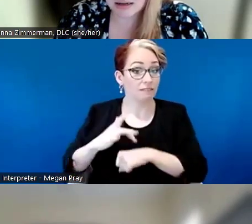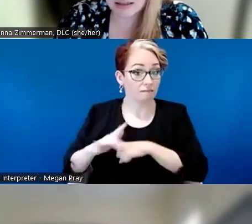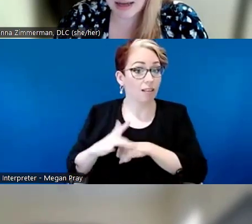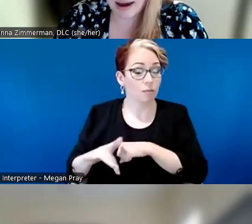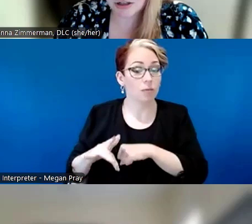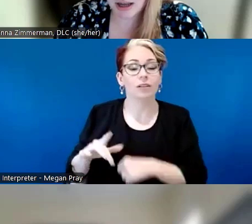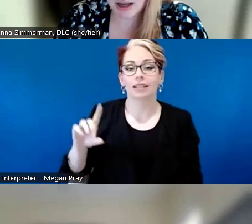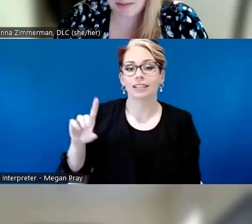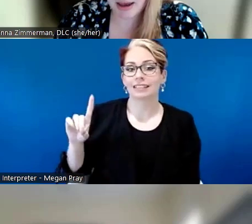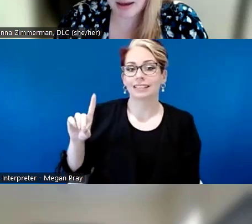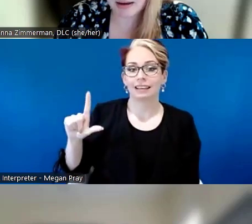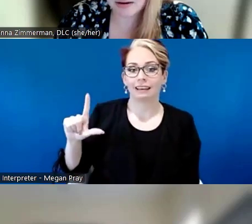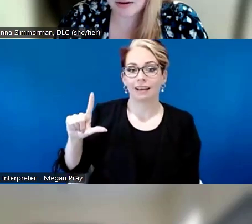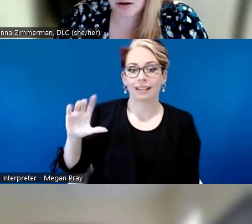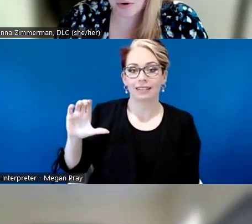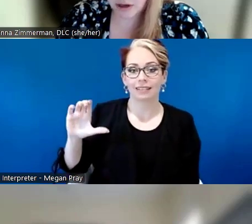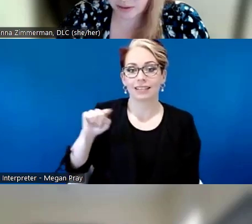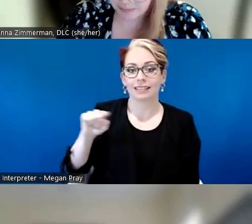dlc-ma.org.